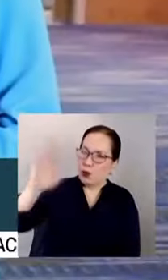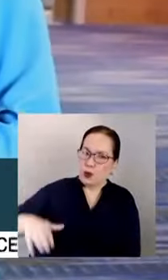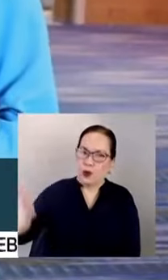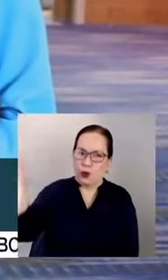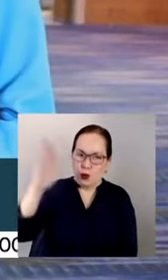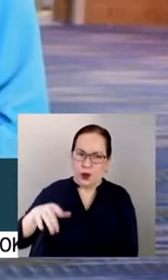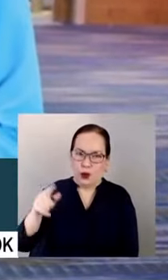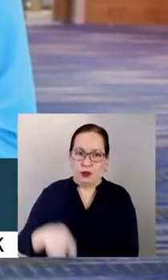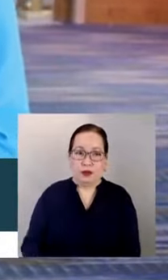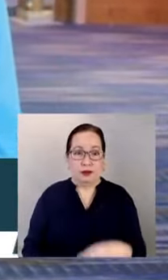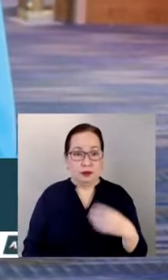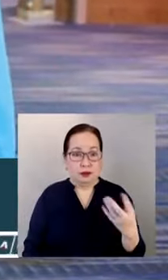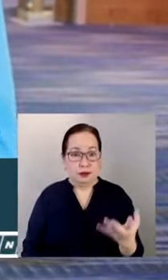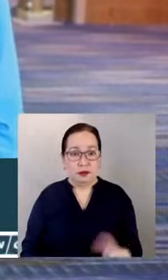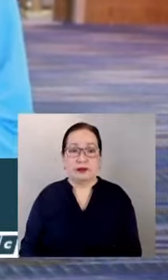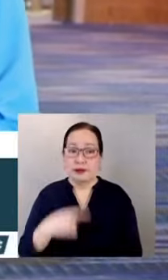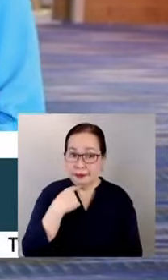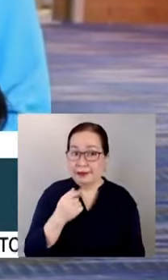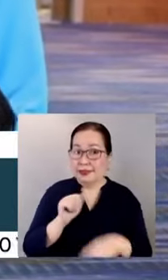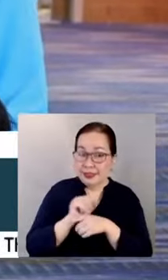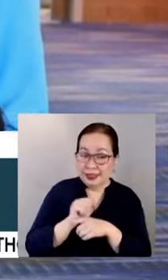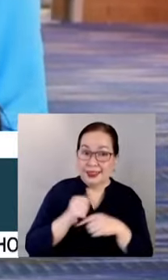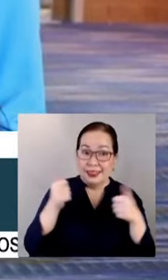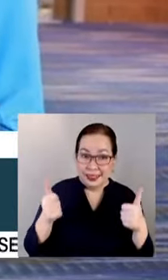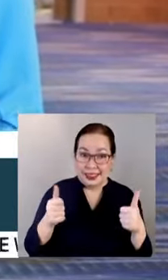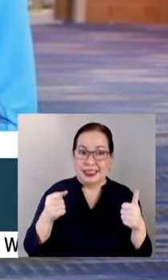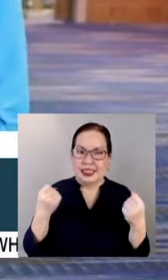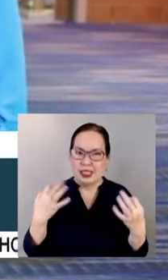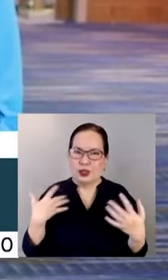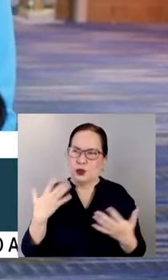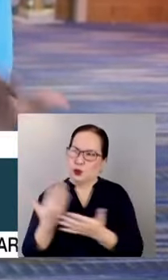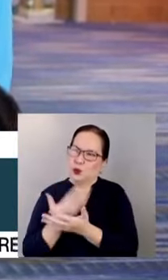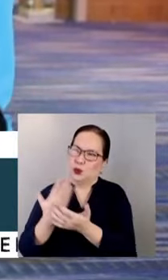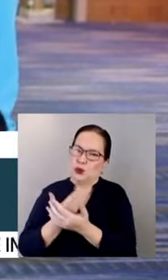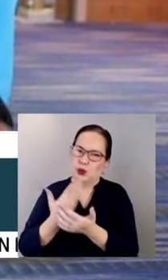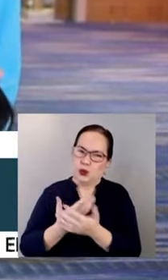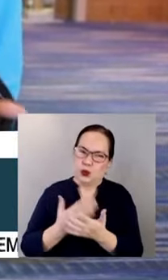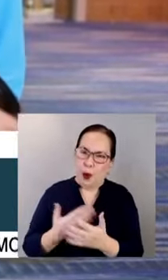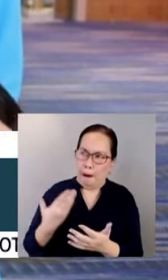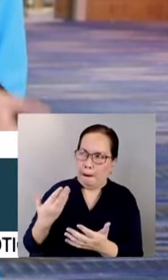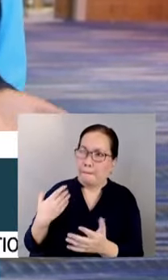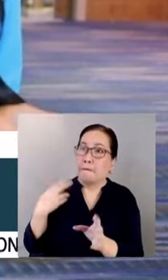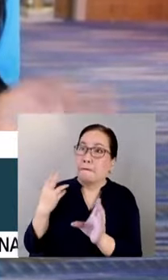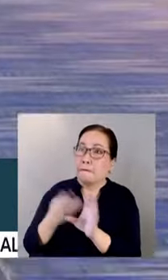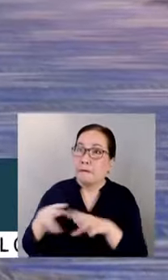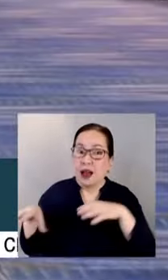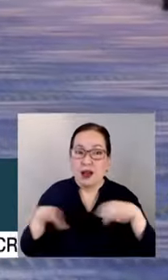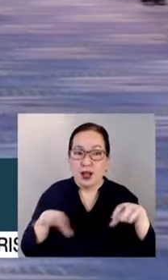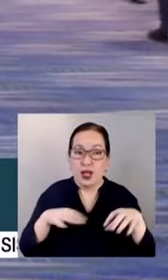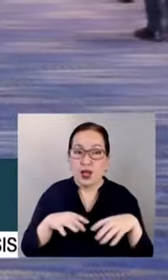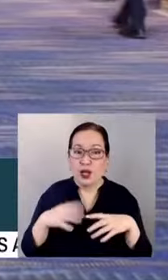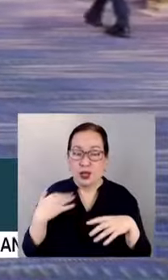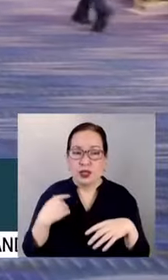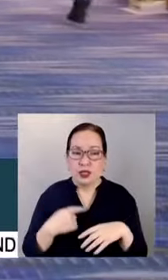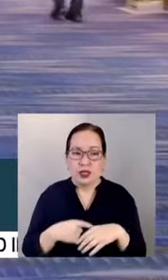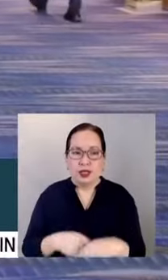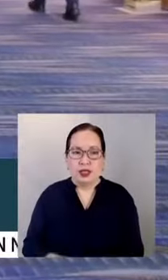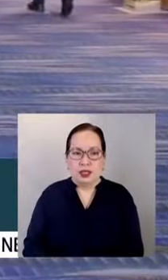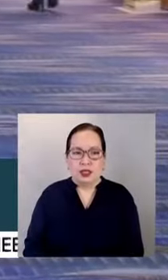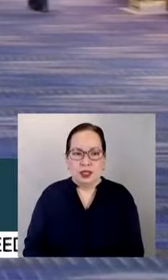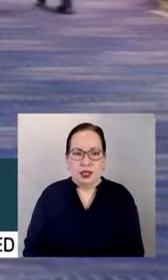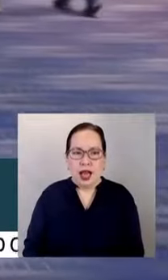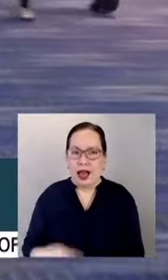The rehearsals was fun. We're doing a lot of pretty interesting things that I don't think we've seen before on a Miss Universe stage. So you guys are in for a surprise. I think